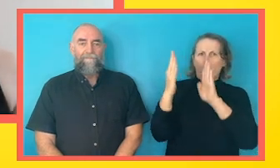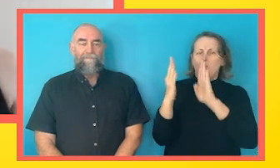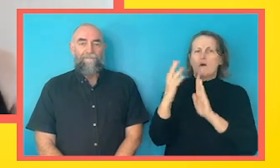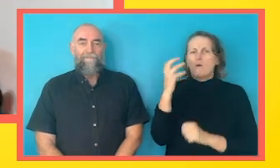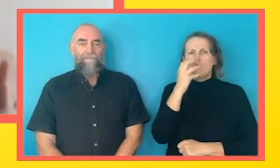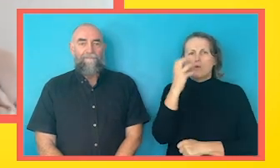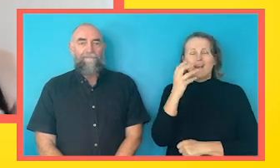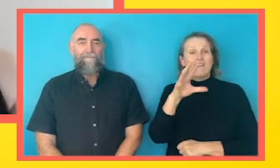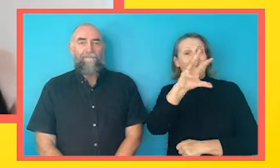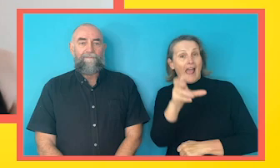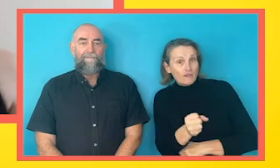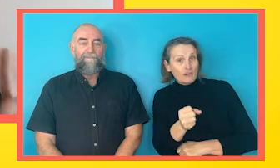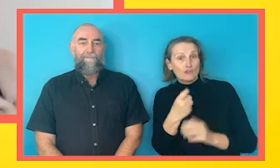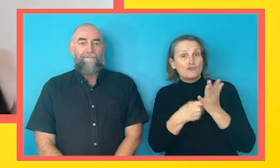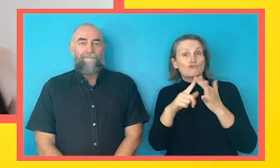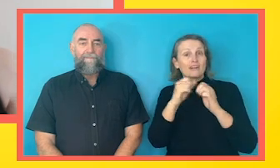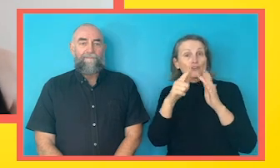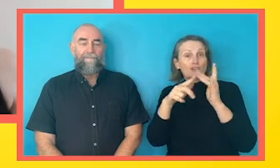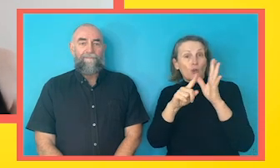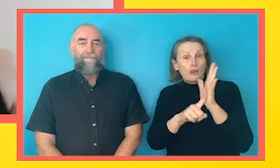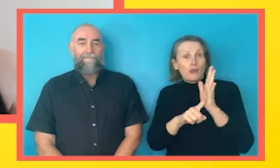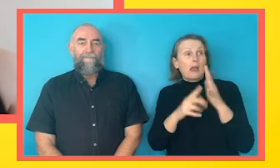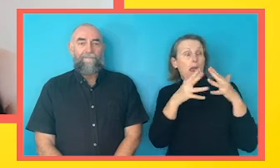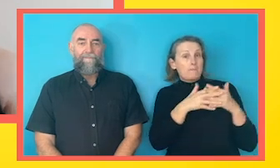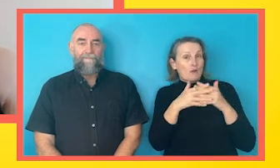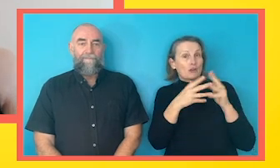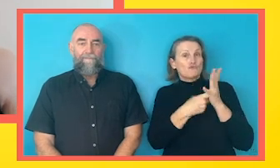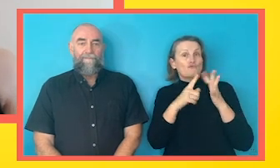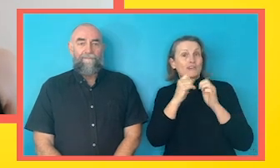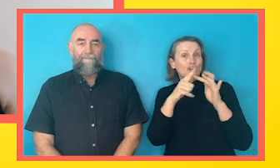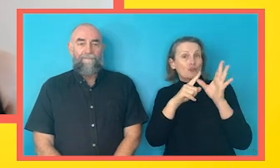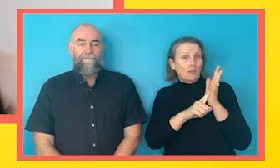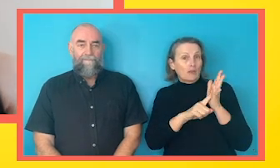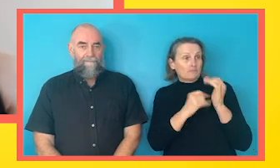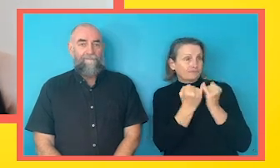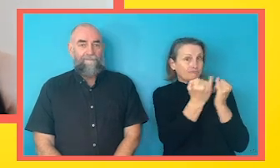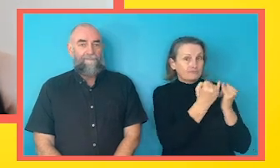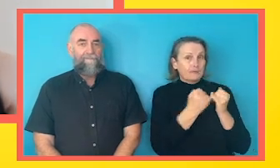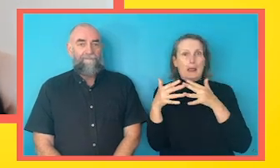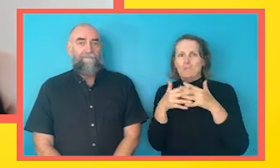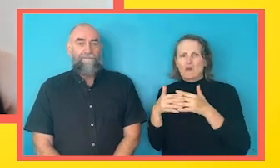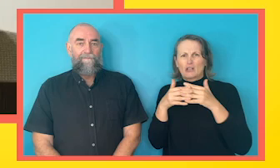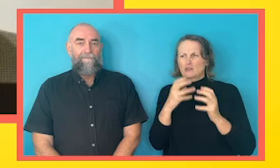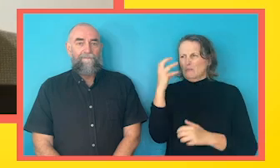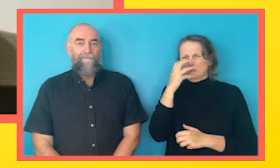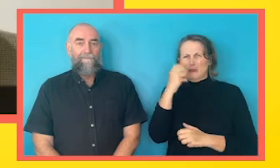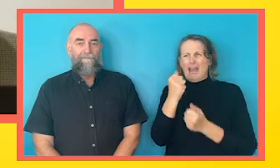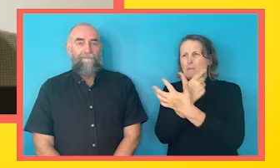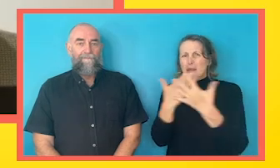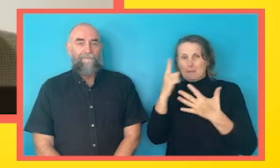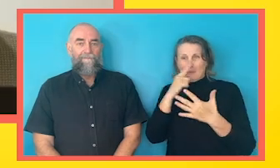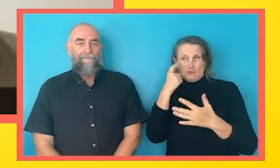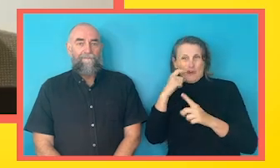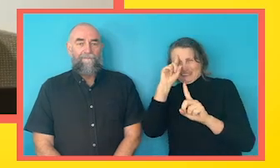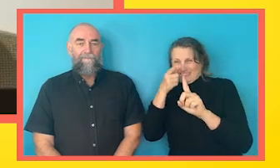your African regionals, your American regionals, and your European regionals. So it's quite brutal. How's the excitement? You're